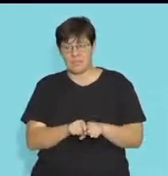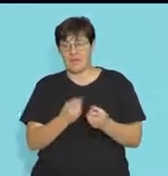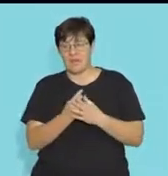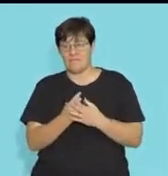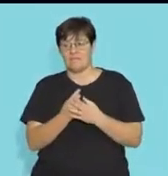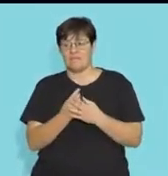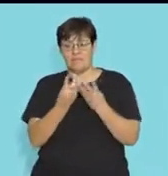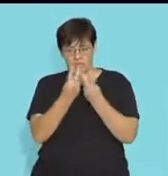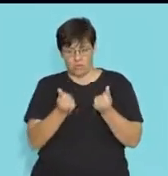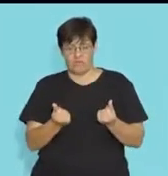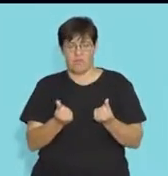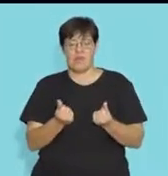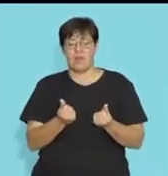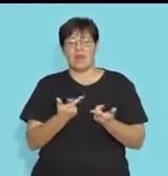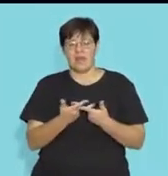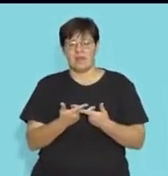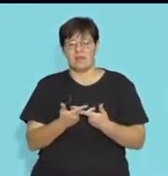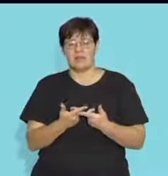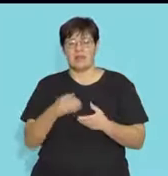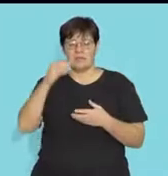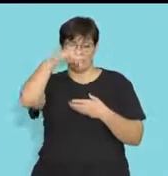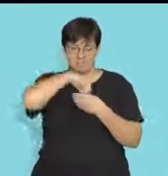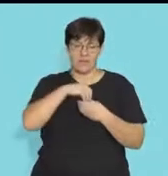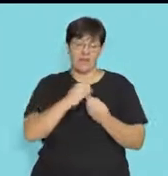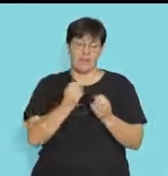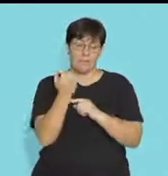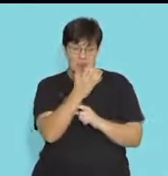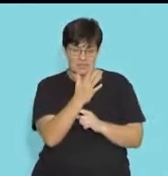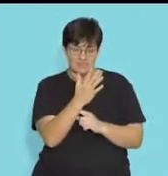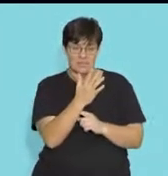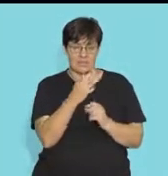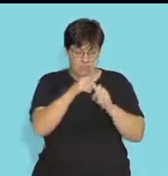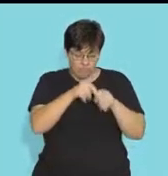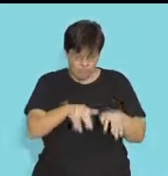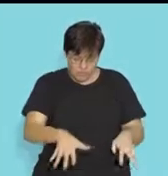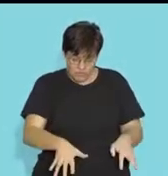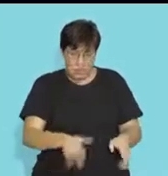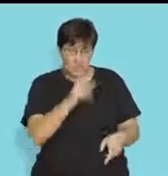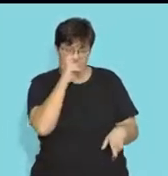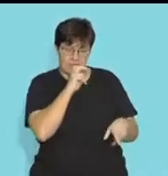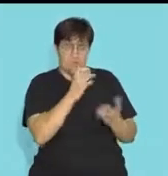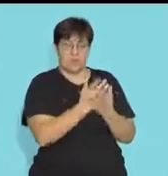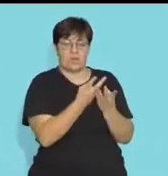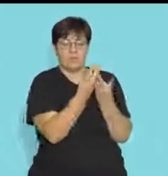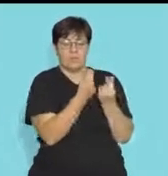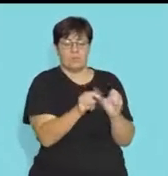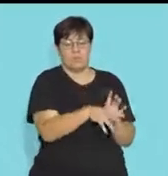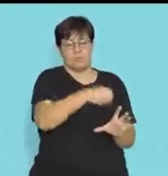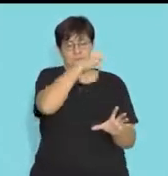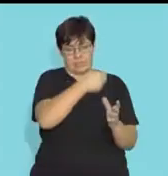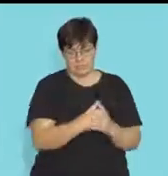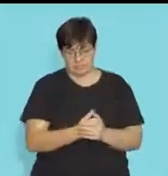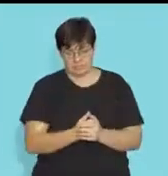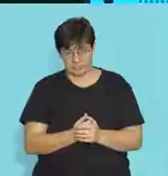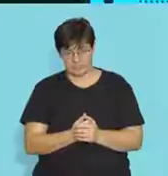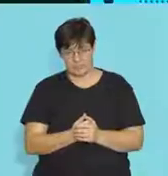also acts as a solvent for nutrients that are absorbed by plants through their roots. So we find that soil